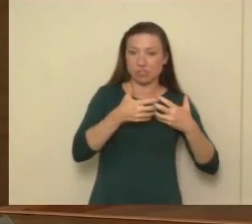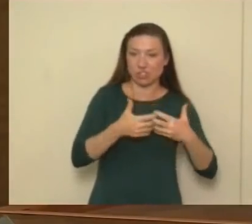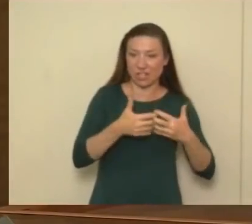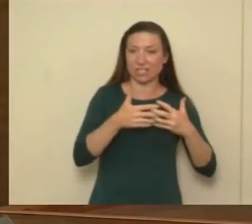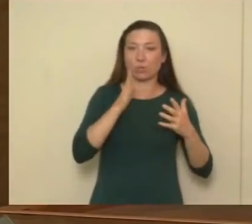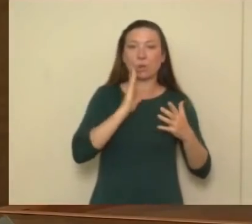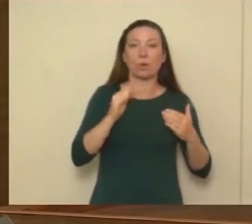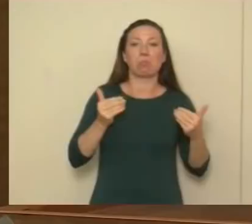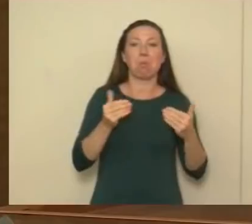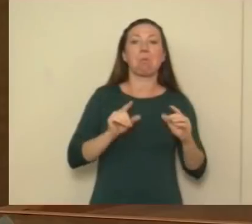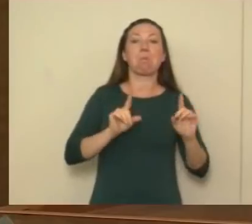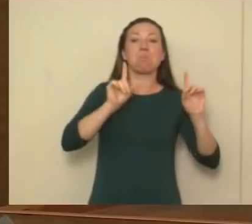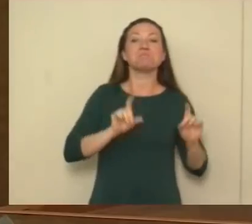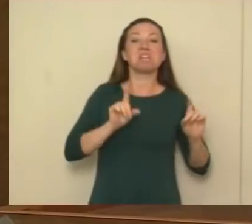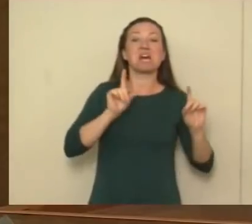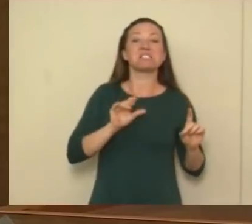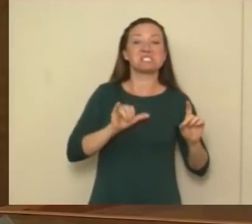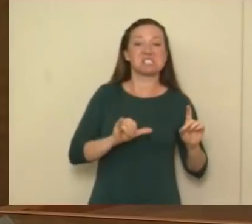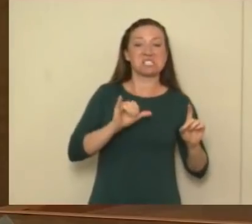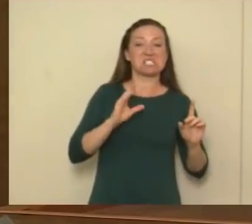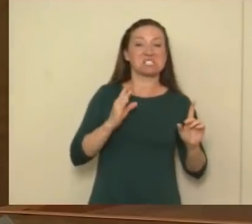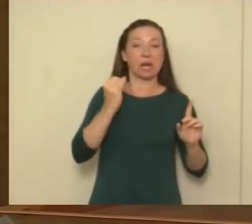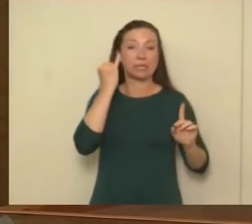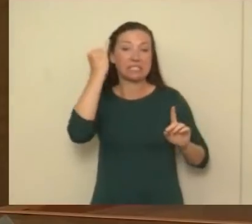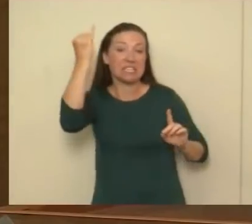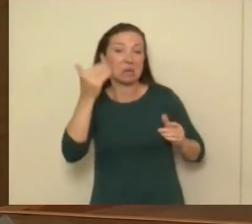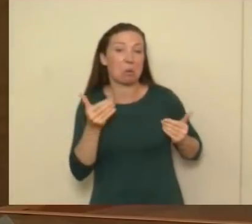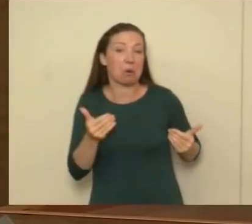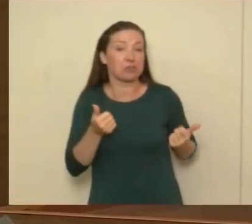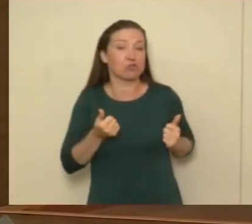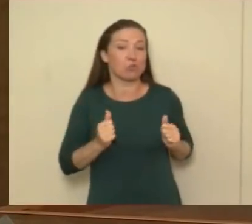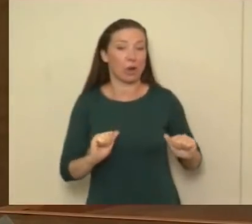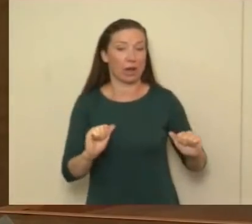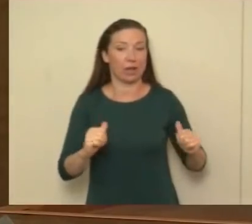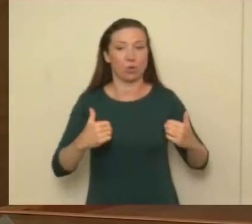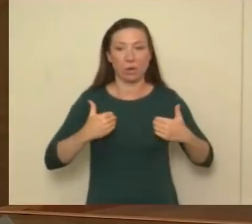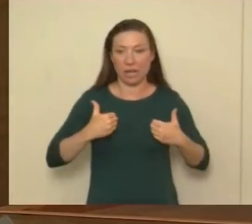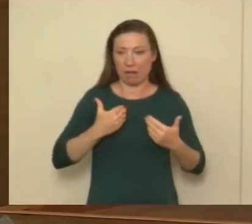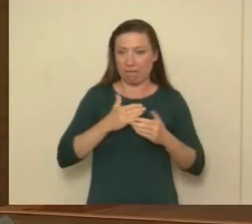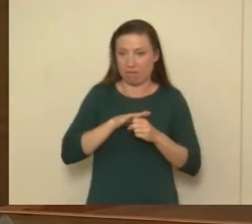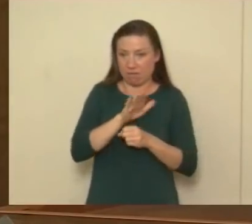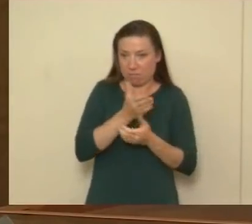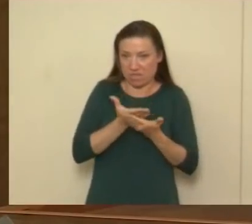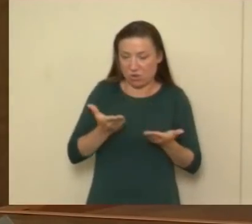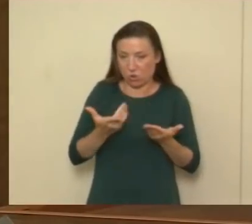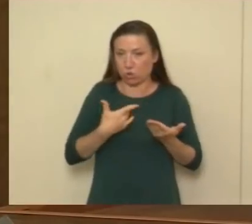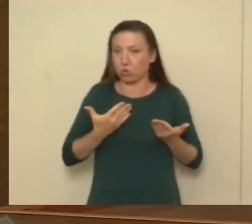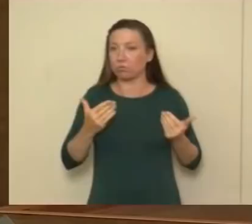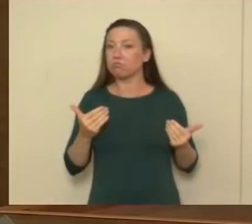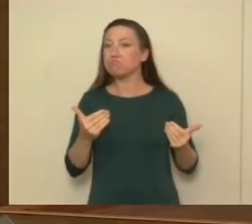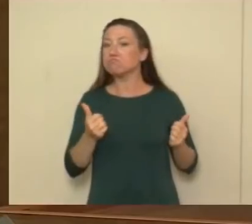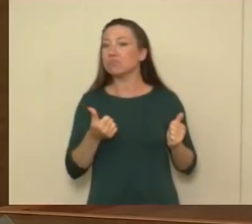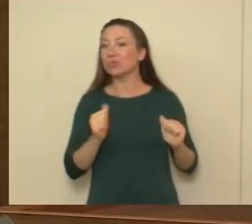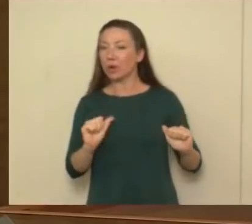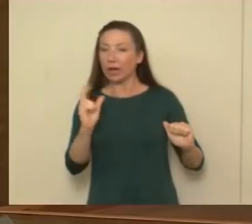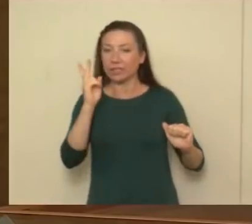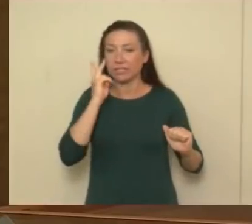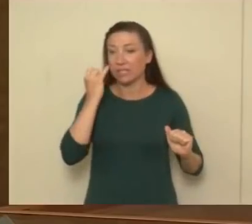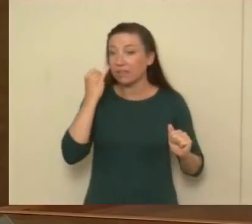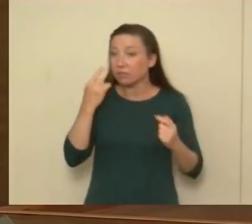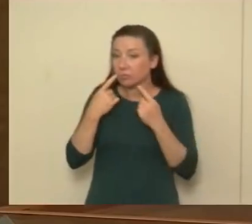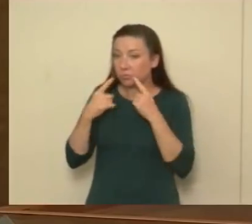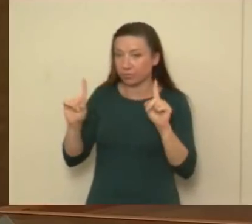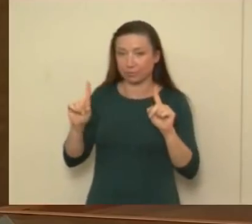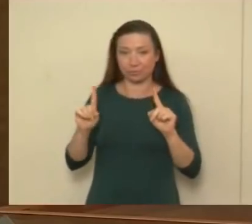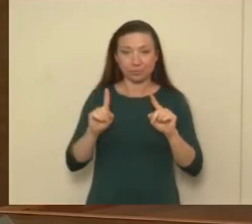300,000 tests. We have the materials to test them ourselves and verify whether that'll work. And then the last thing that we have going for us